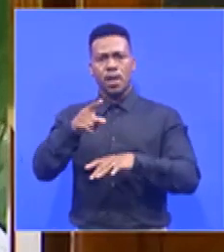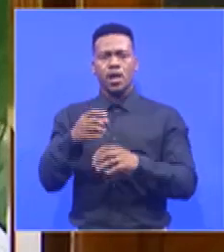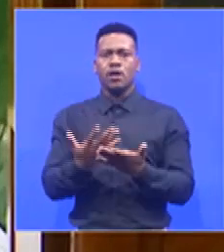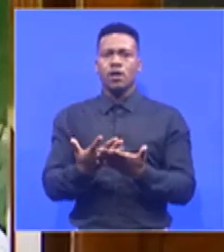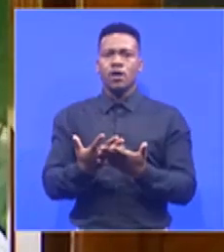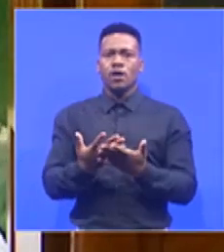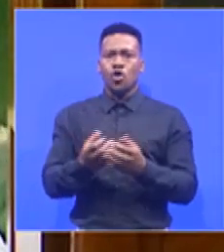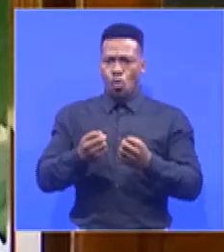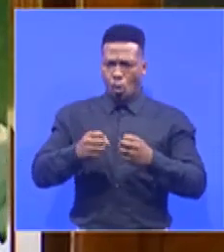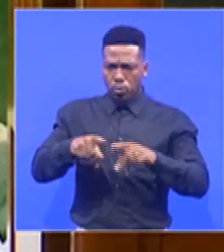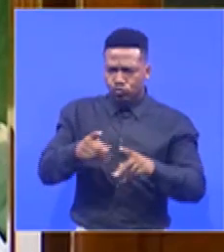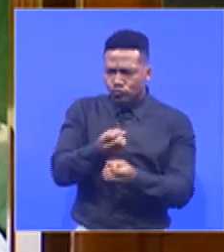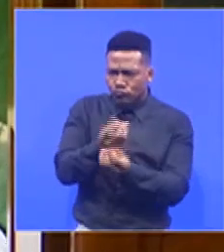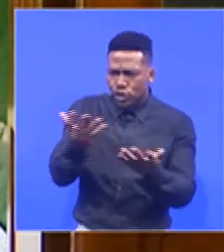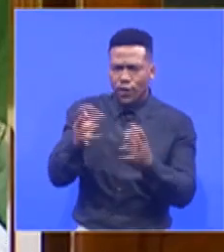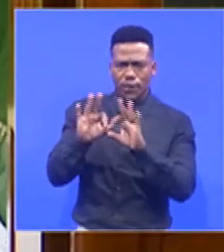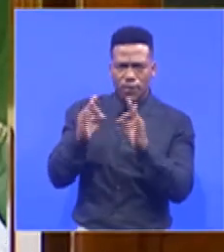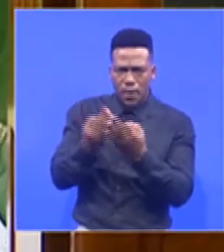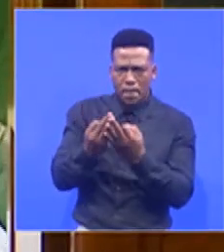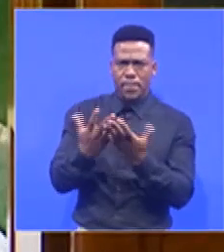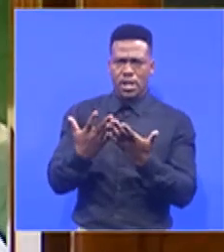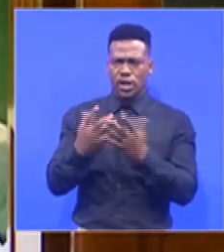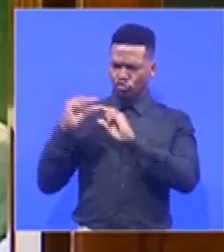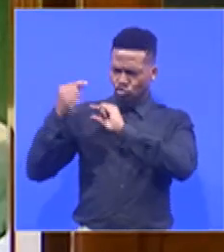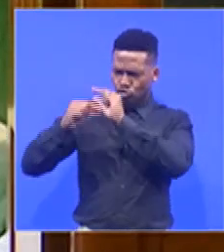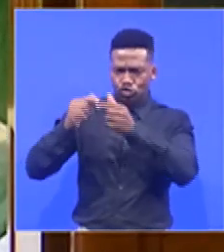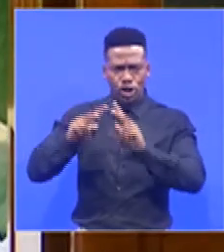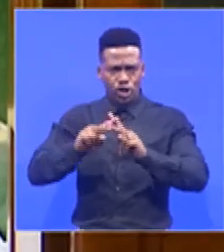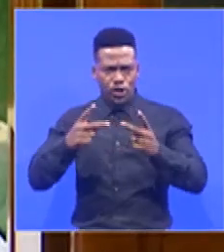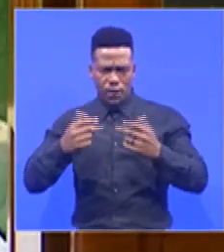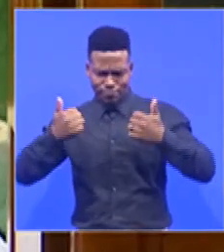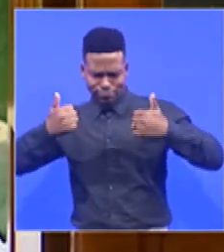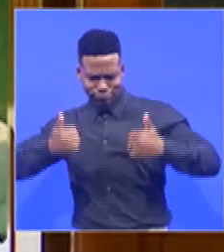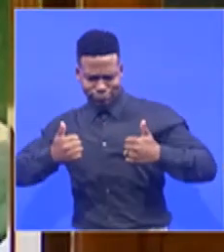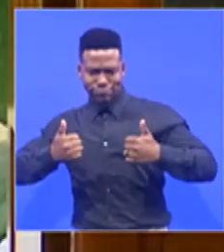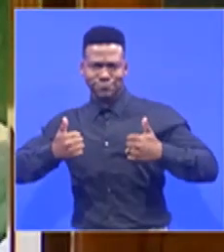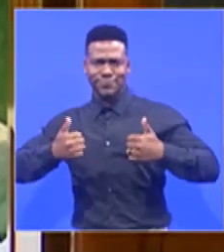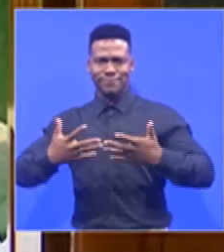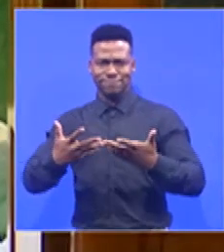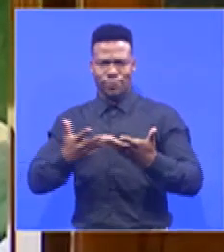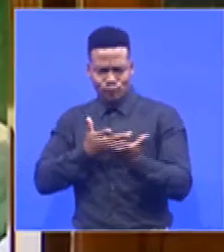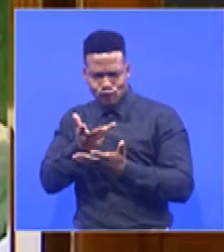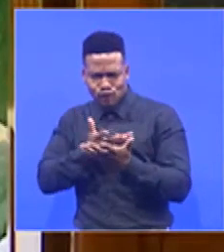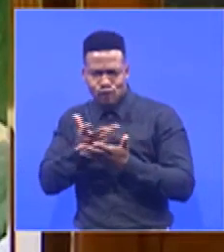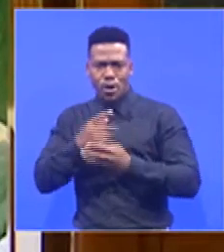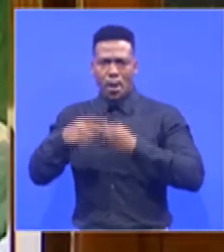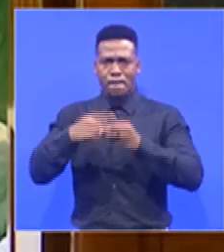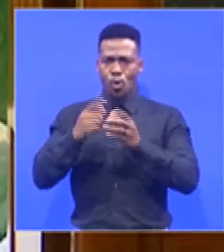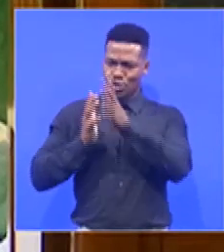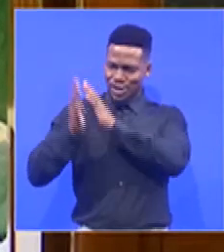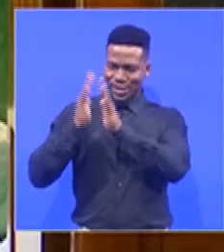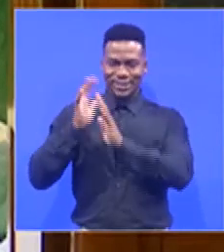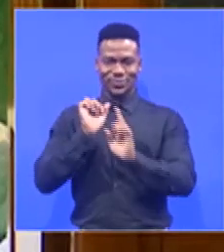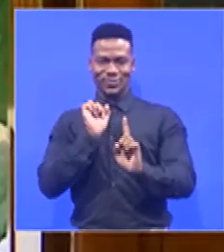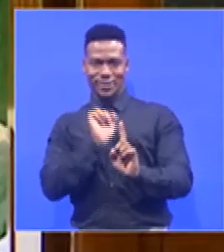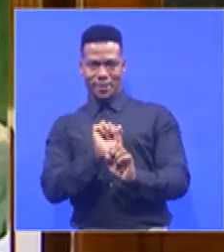opportunity to have intergenerational conversations about their unique lineages, as well as about